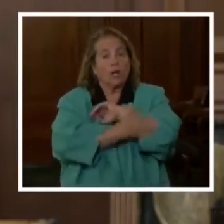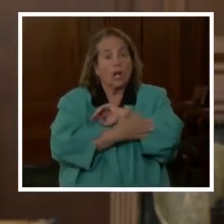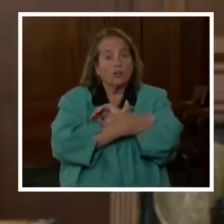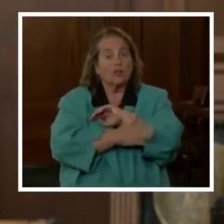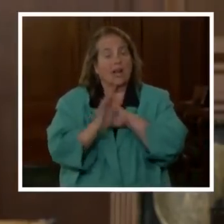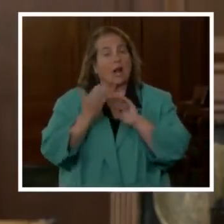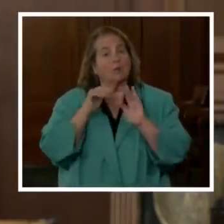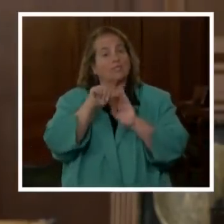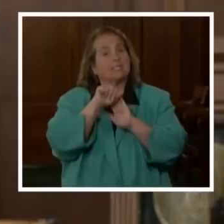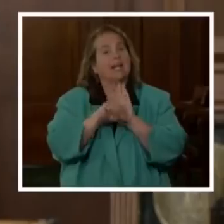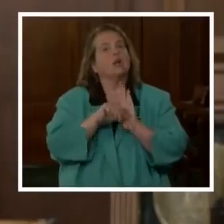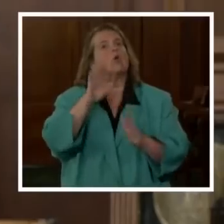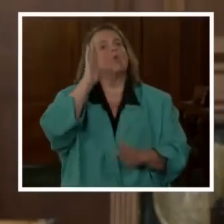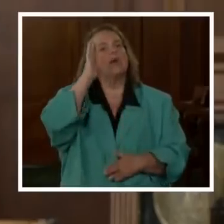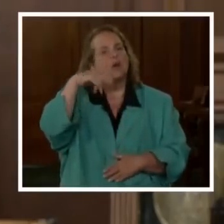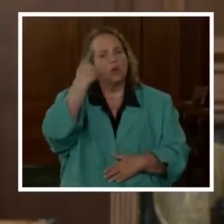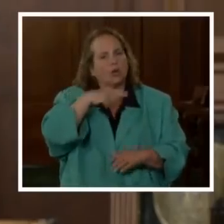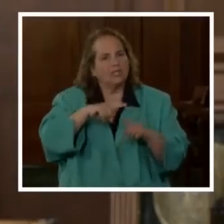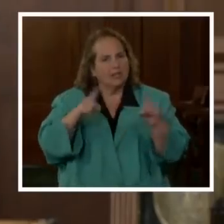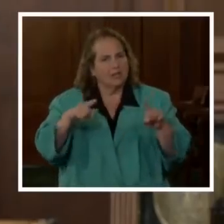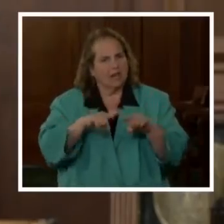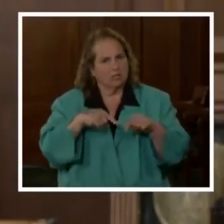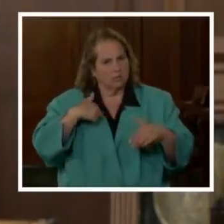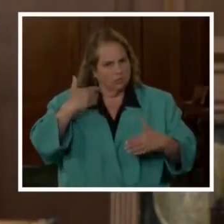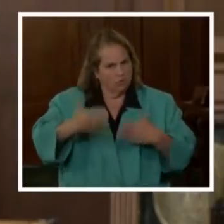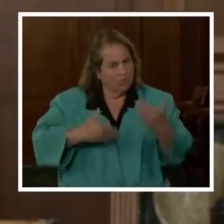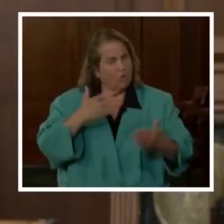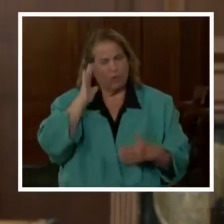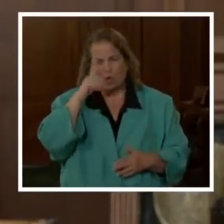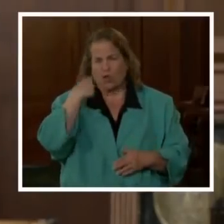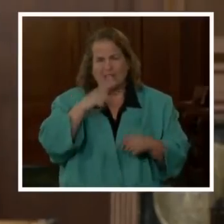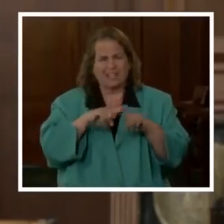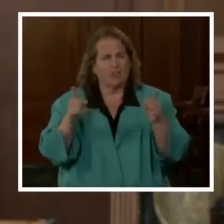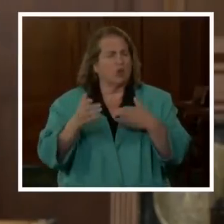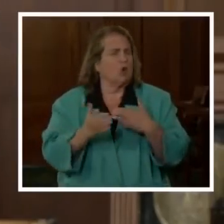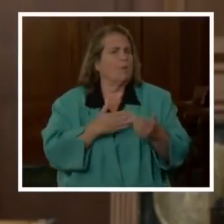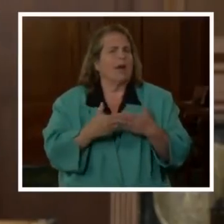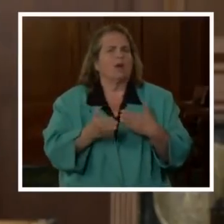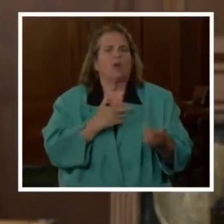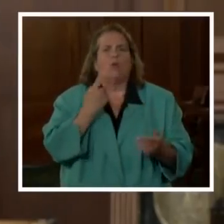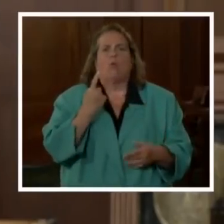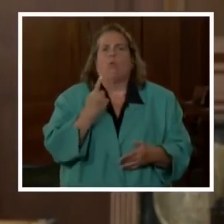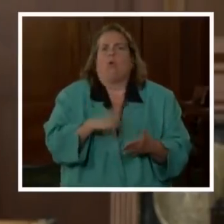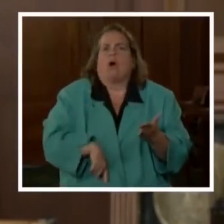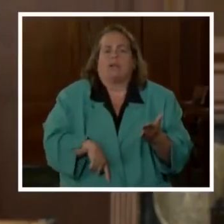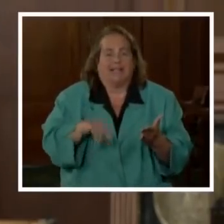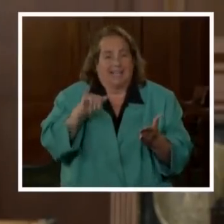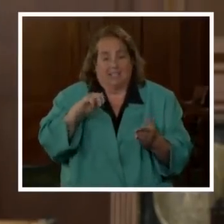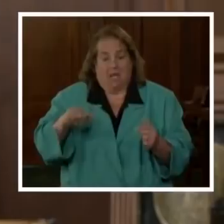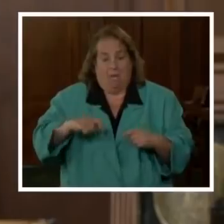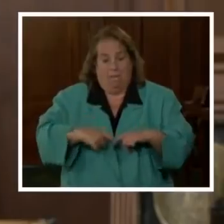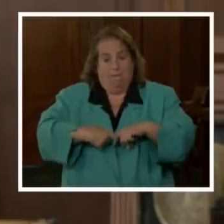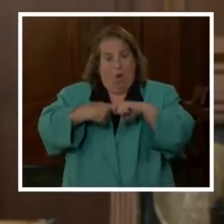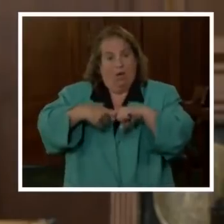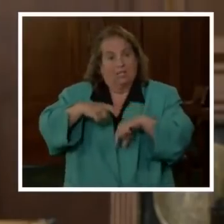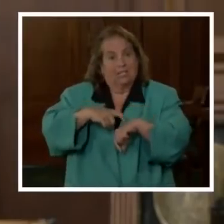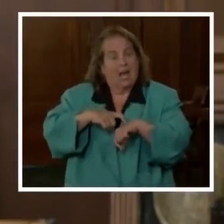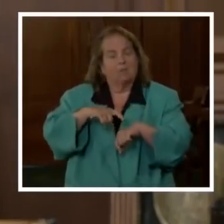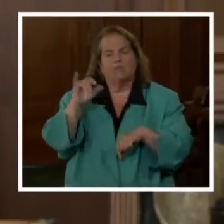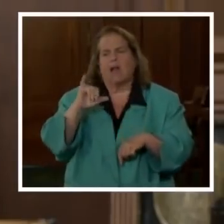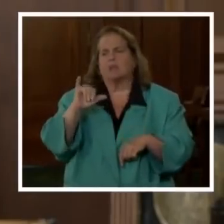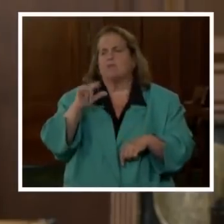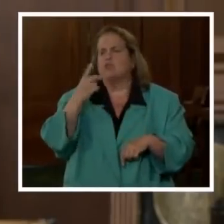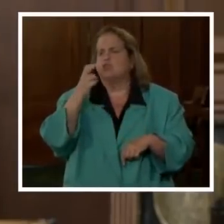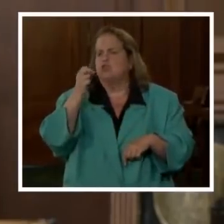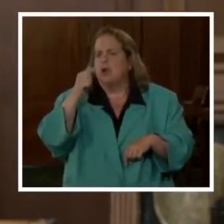are going to look different moving forward. They're going to look different no matter what. This is one of those pauses in time, whether it was the Great Depression, World War II,